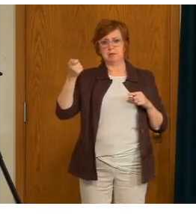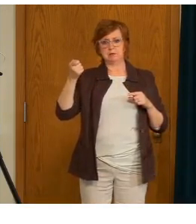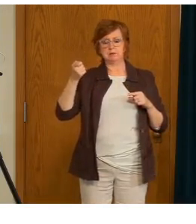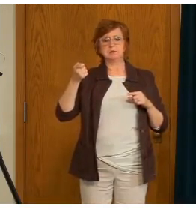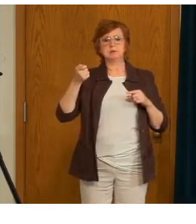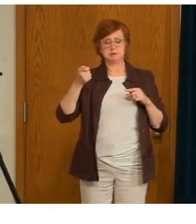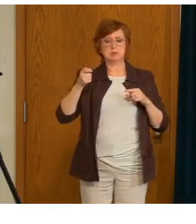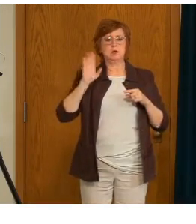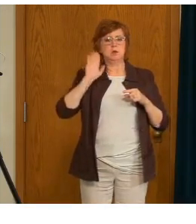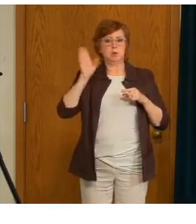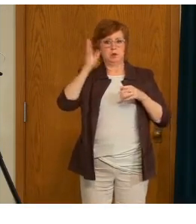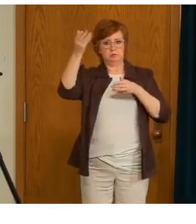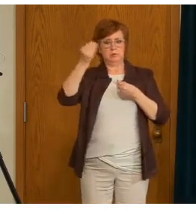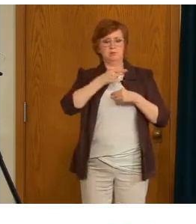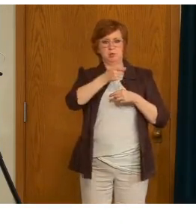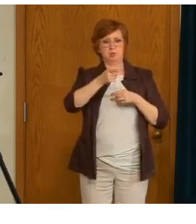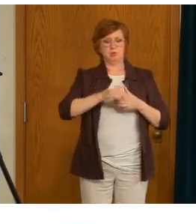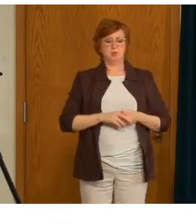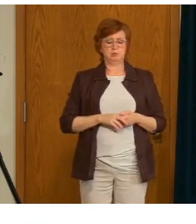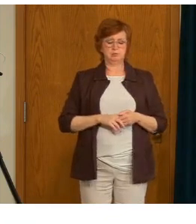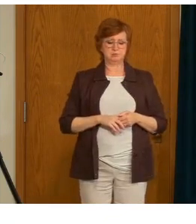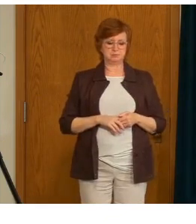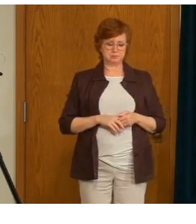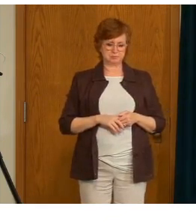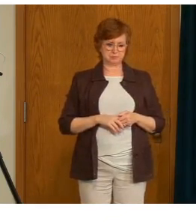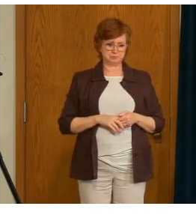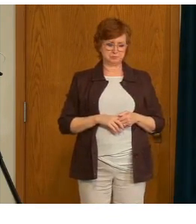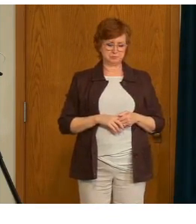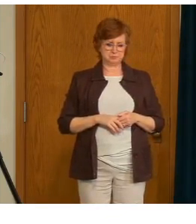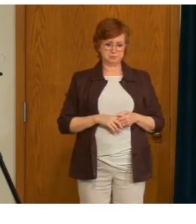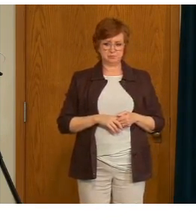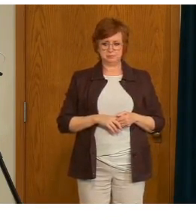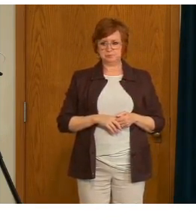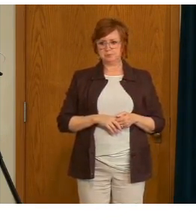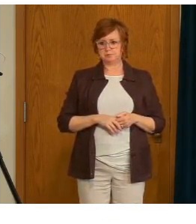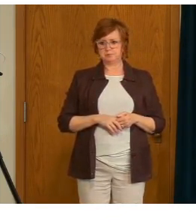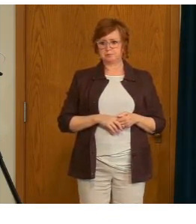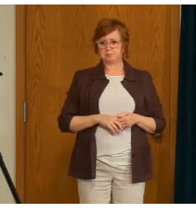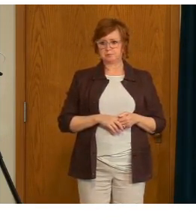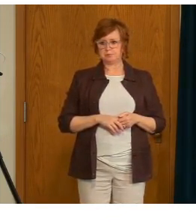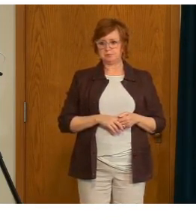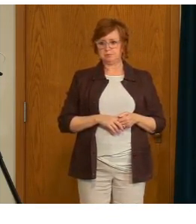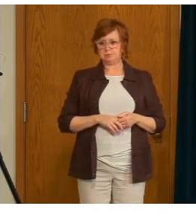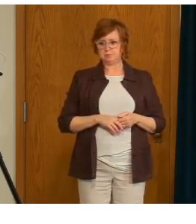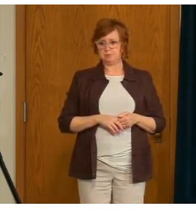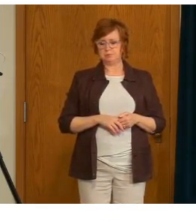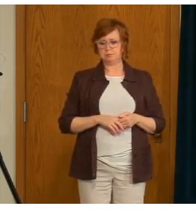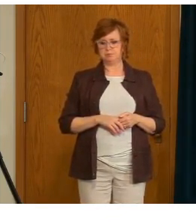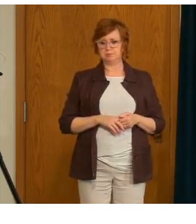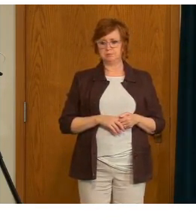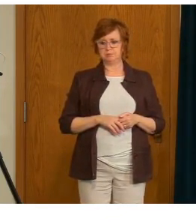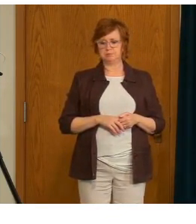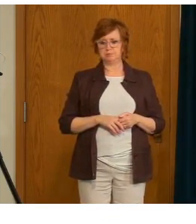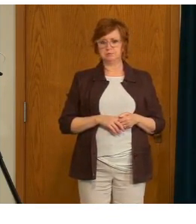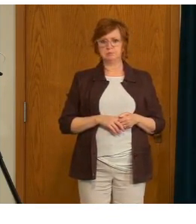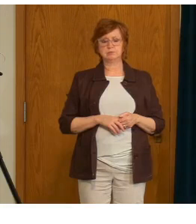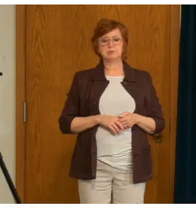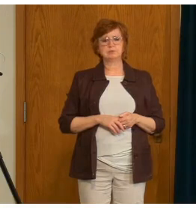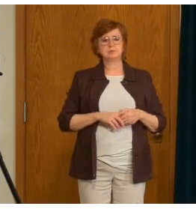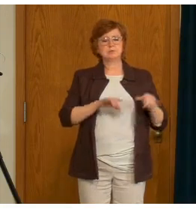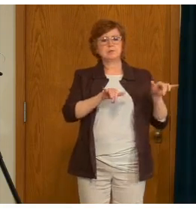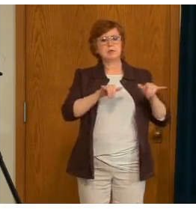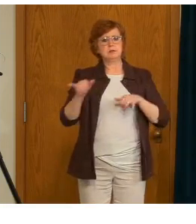dose. Similar to how we've rolled out notices about eligibility so far in the campaign with first doses, we will be